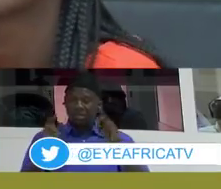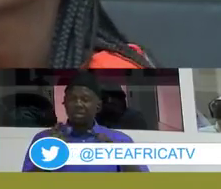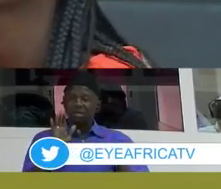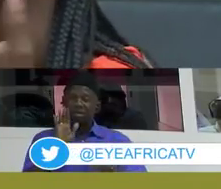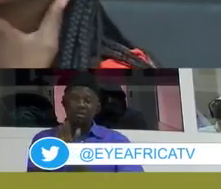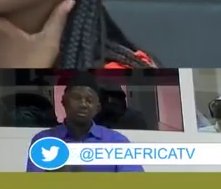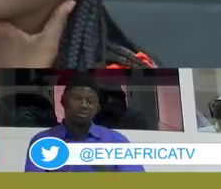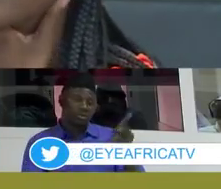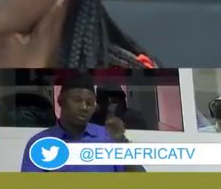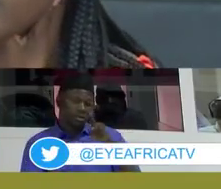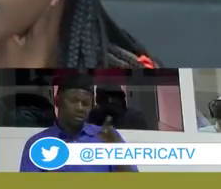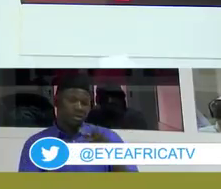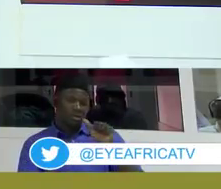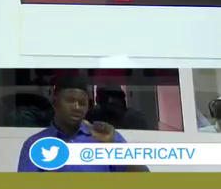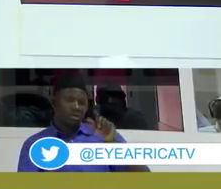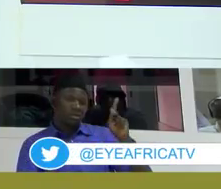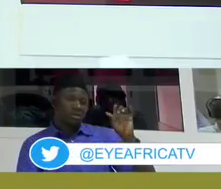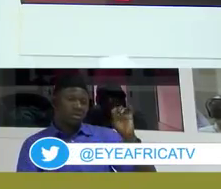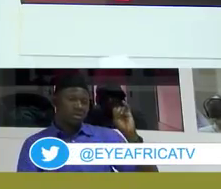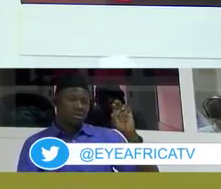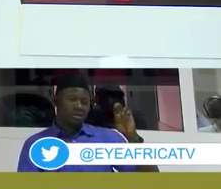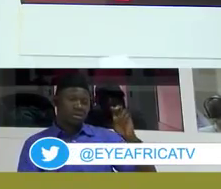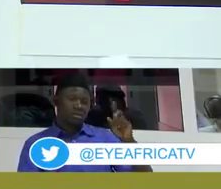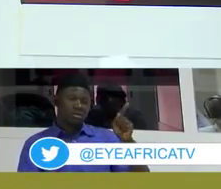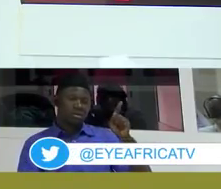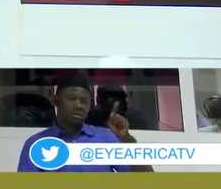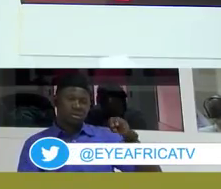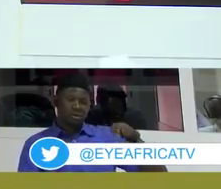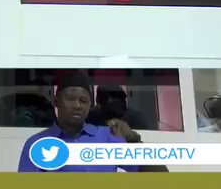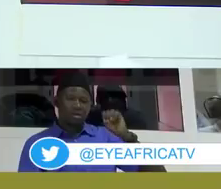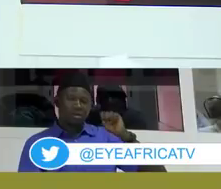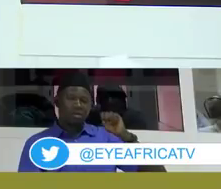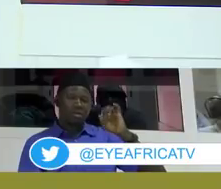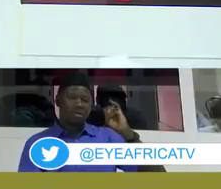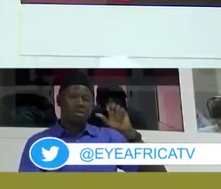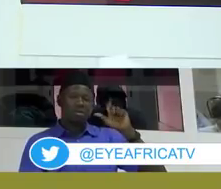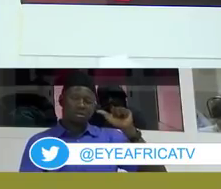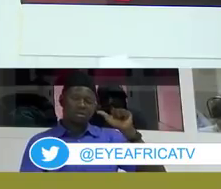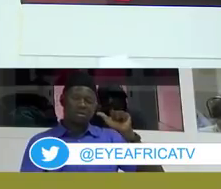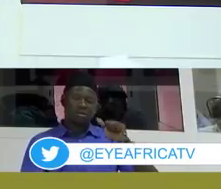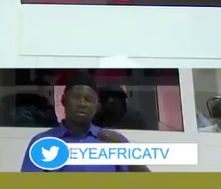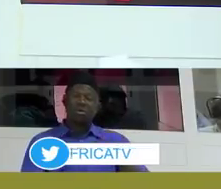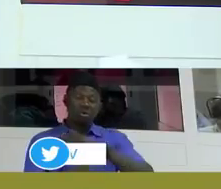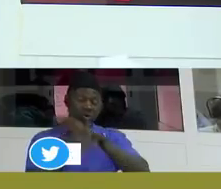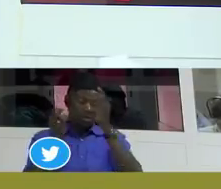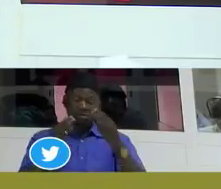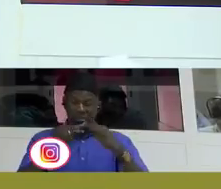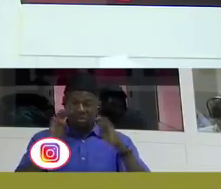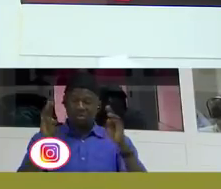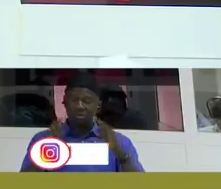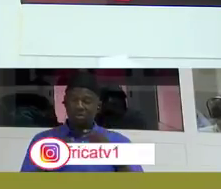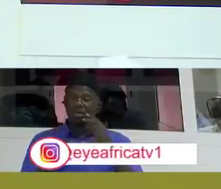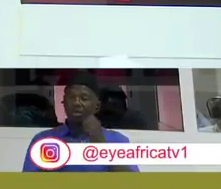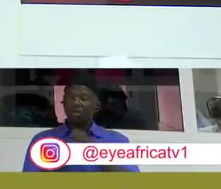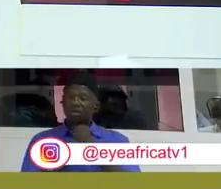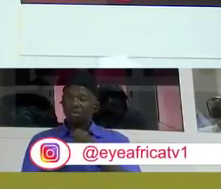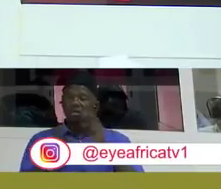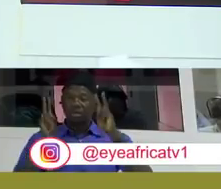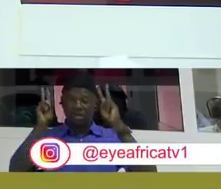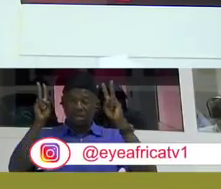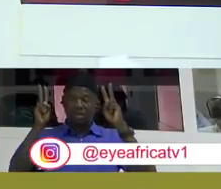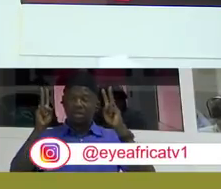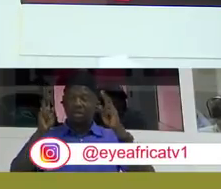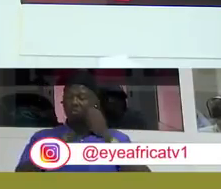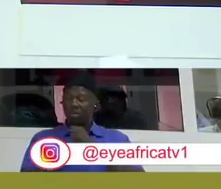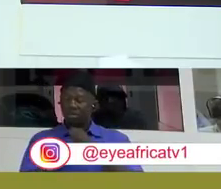was the one who came first. All his pronouncements, Yahya followed and made similar pronouncement. Because